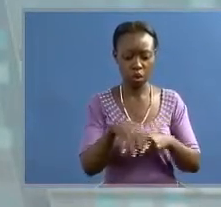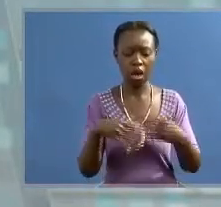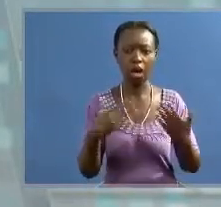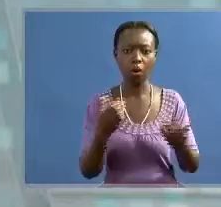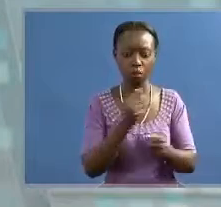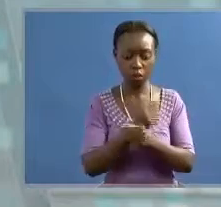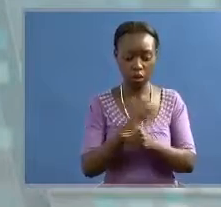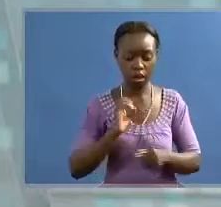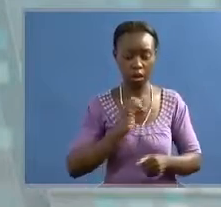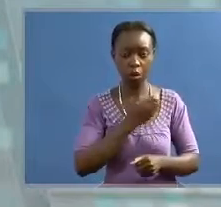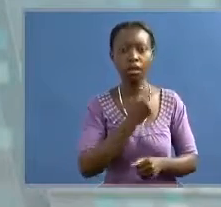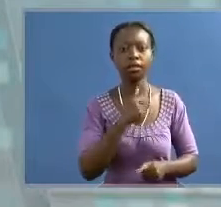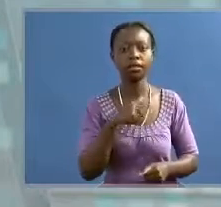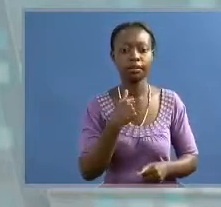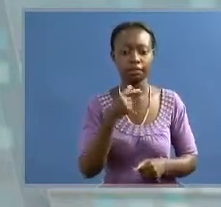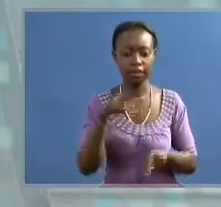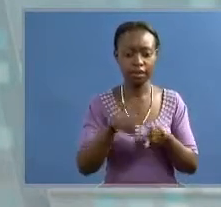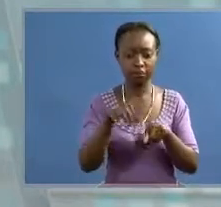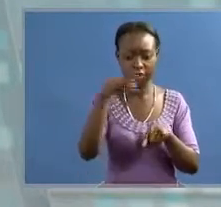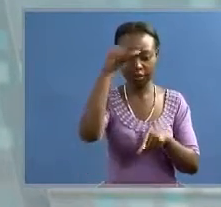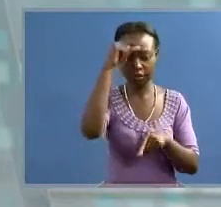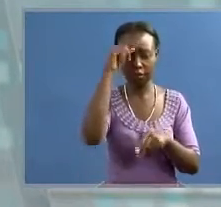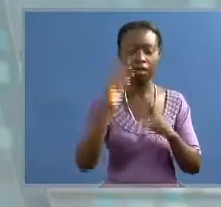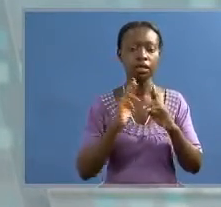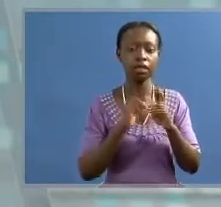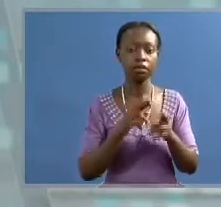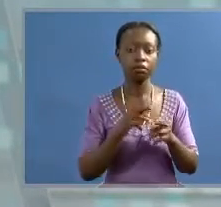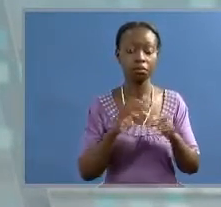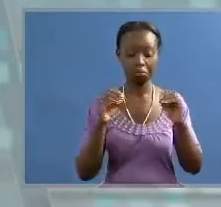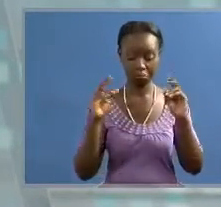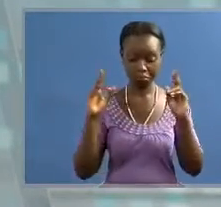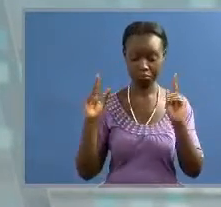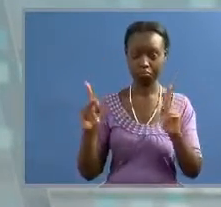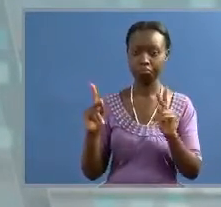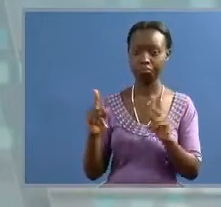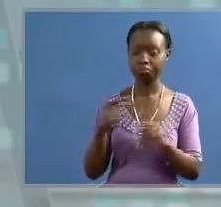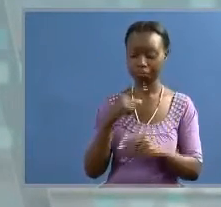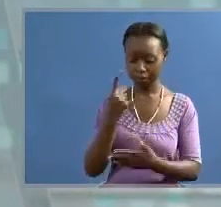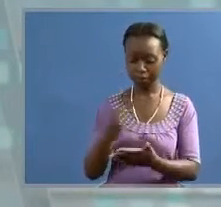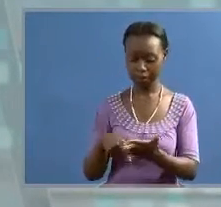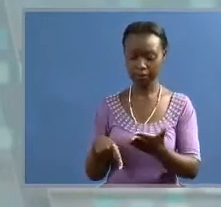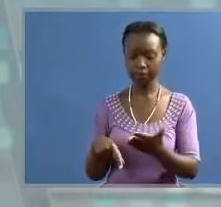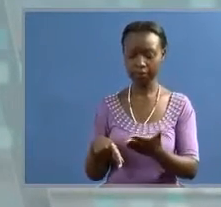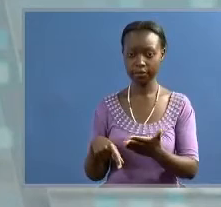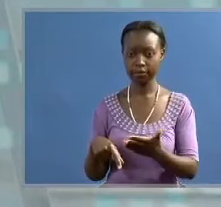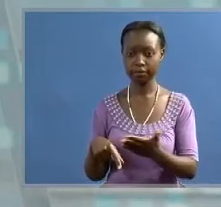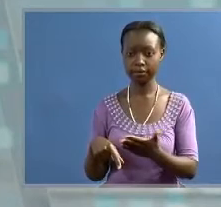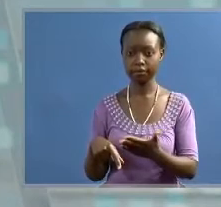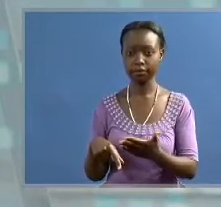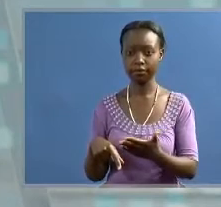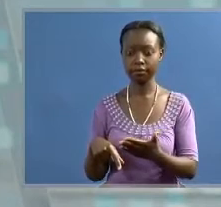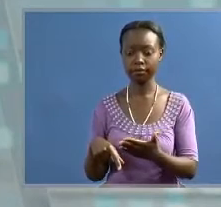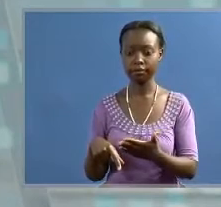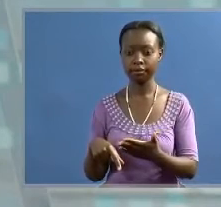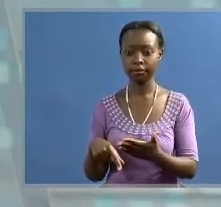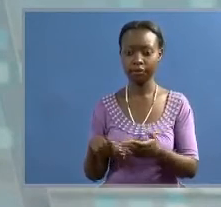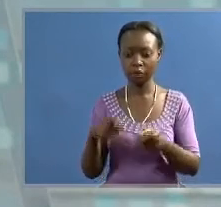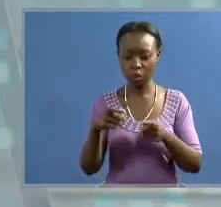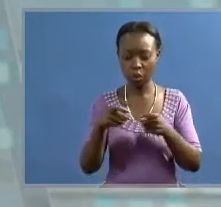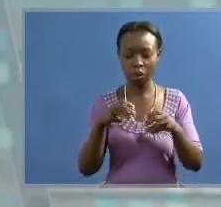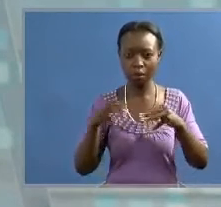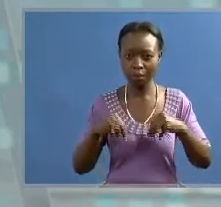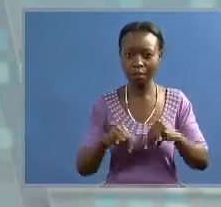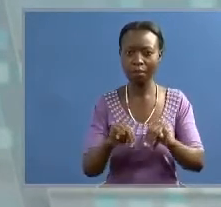ourselves and the government response as we wrap up. Okay, as we have said, the measures we have said are many. I would